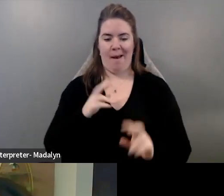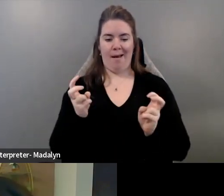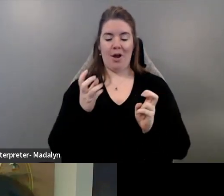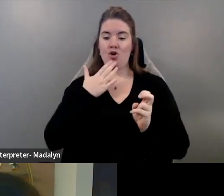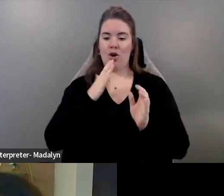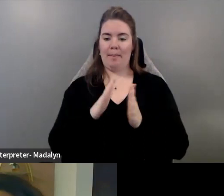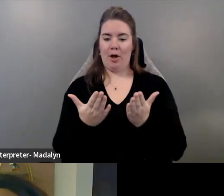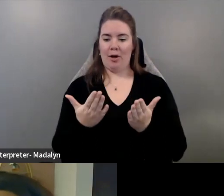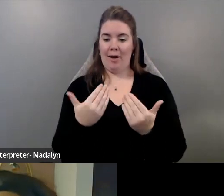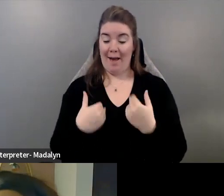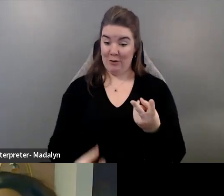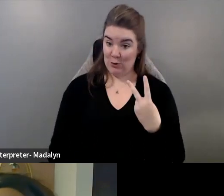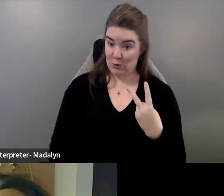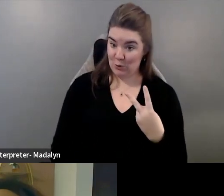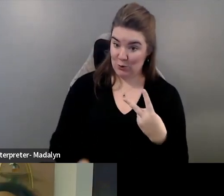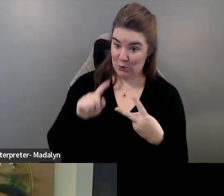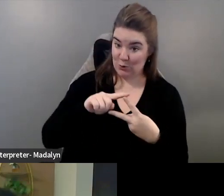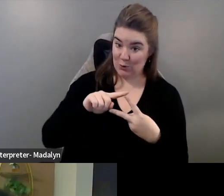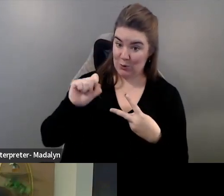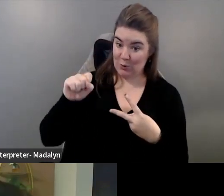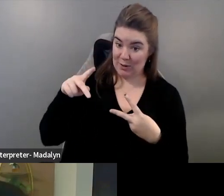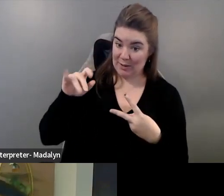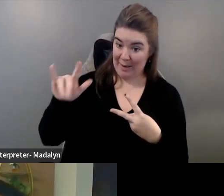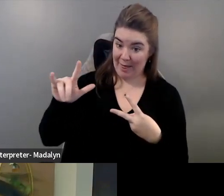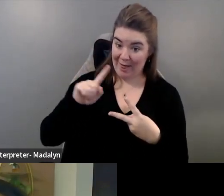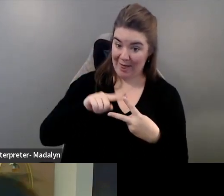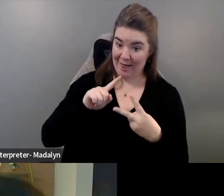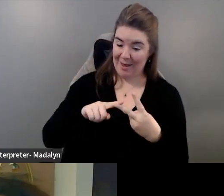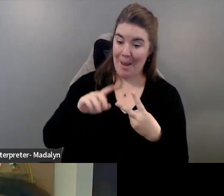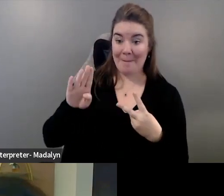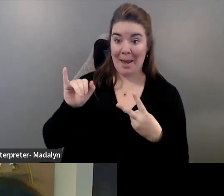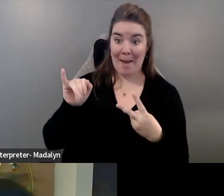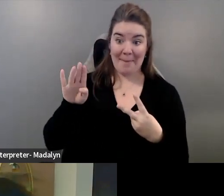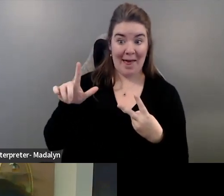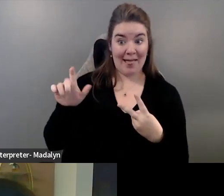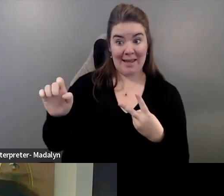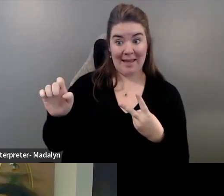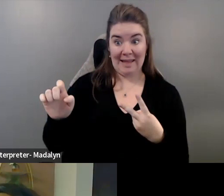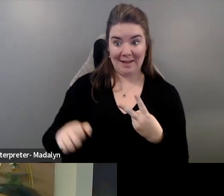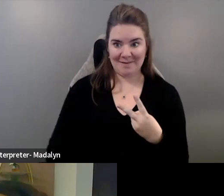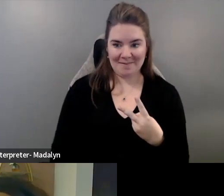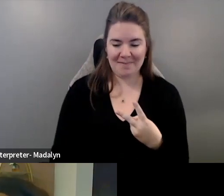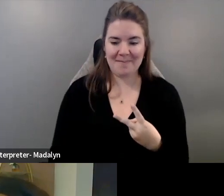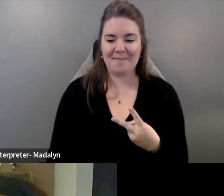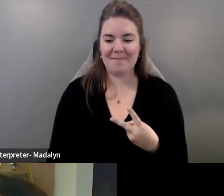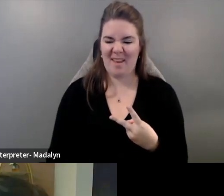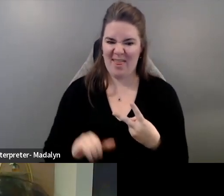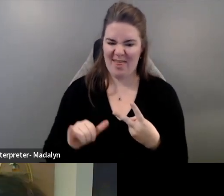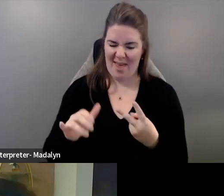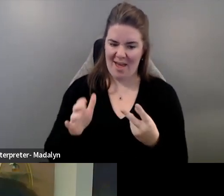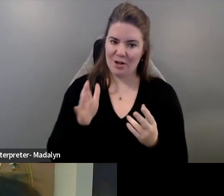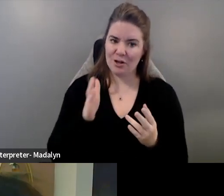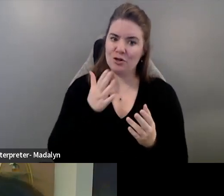have 2 of them. One's a spill and the other one's is that BIBLE. So it's the good book. And if it's not in